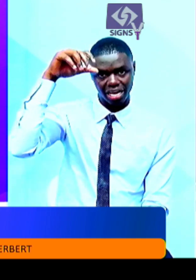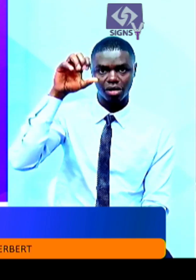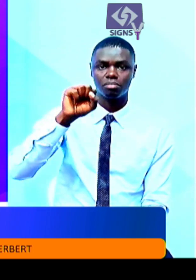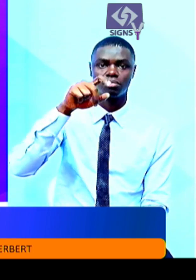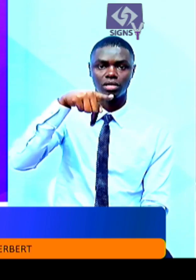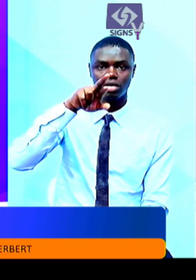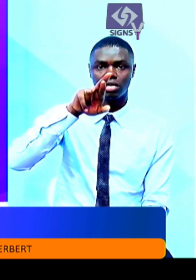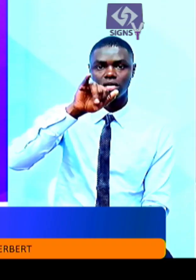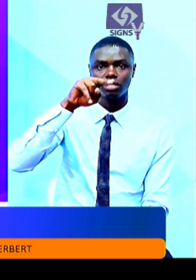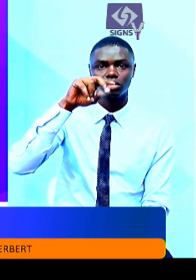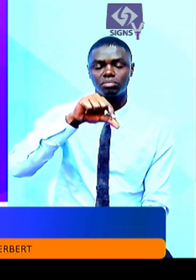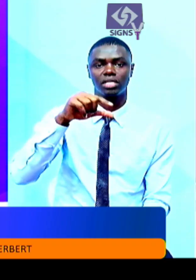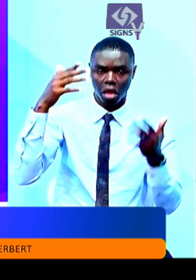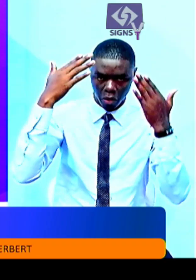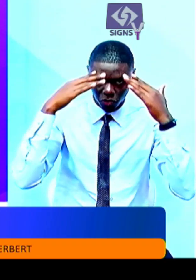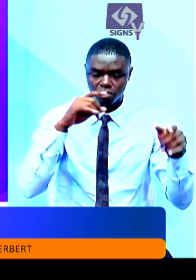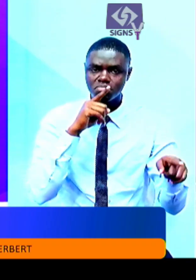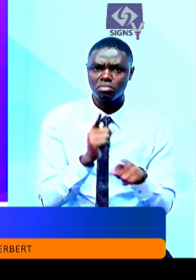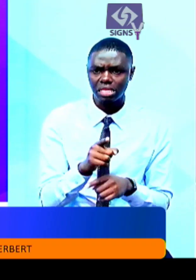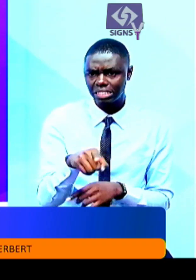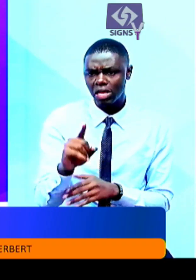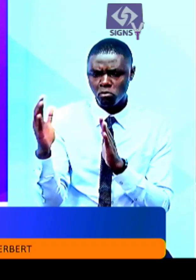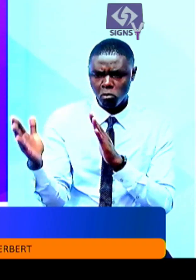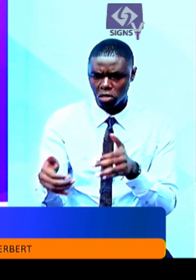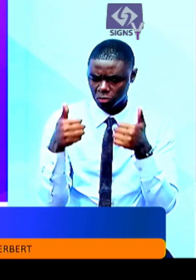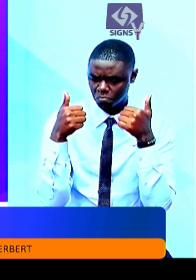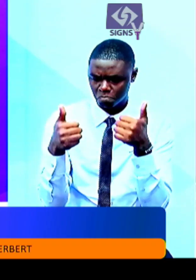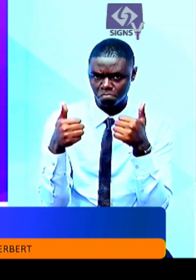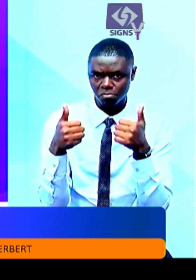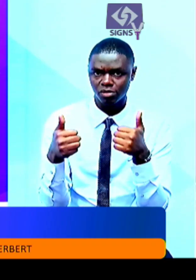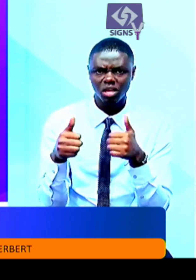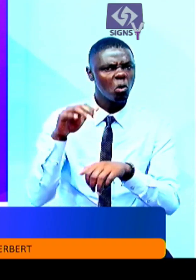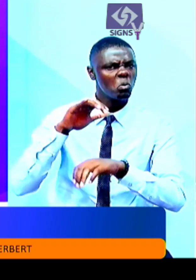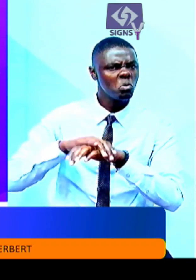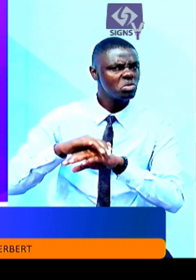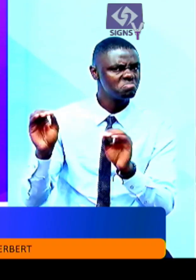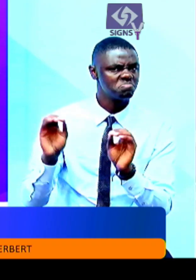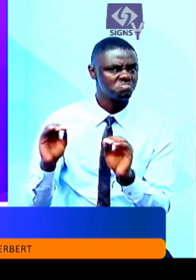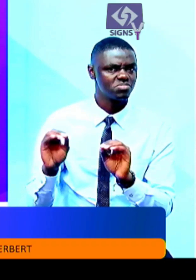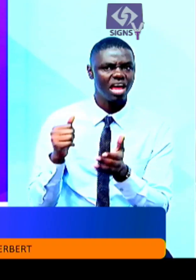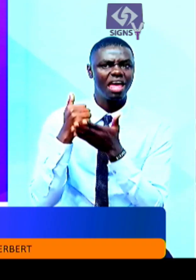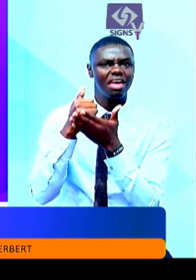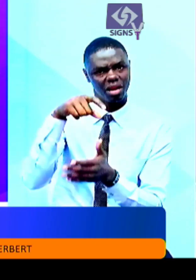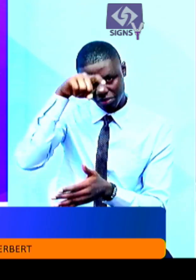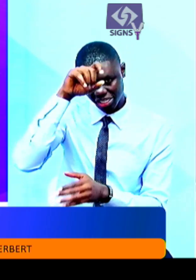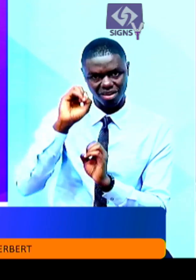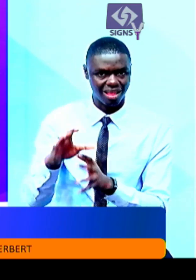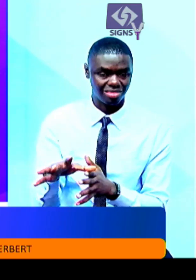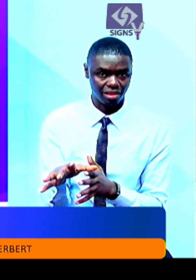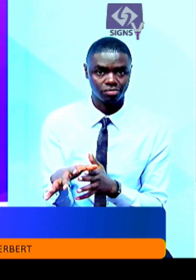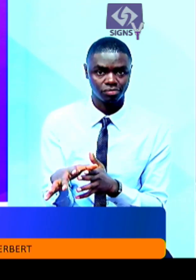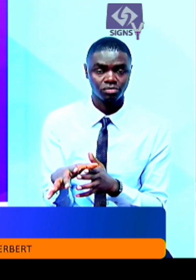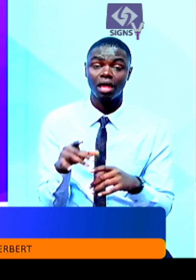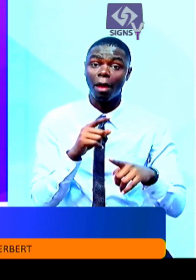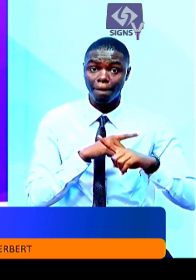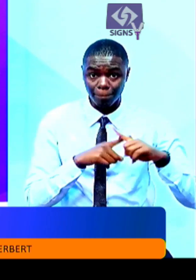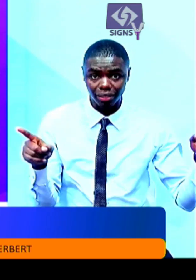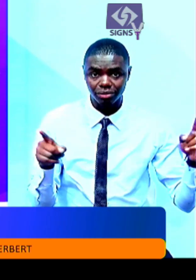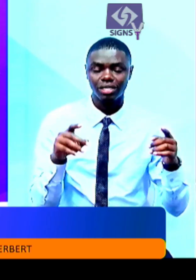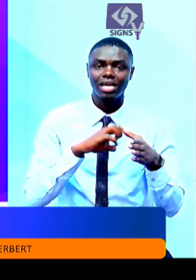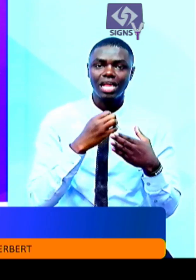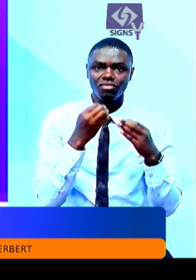the Muslim brothers were the most organized group. Were not the good ones because actually they have not helped Egypt. Absolutely. After that, Yeah. But even if